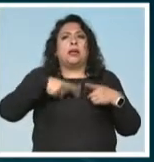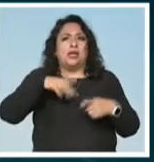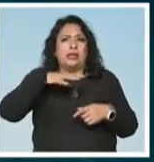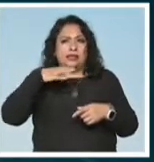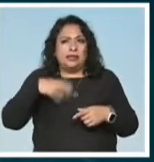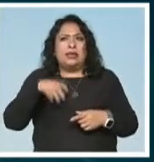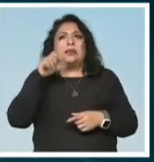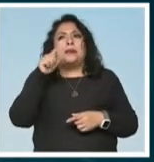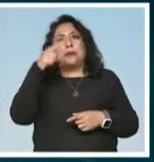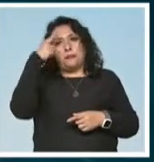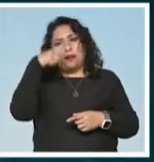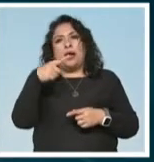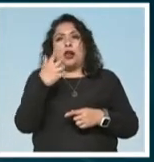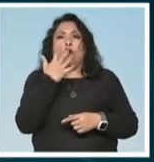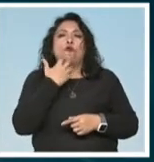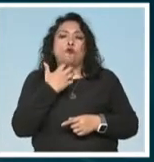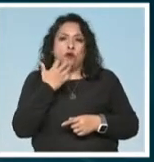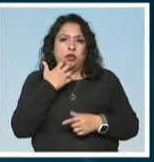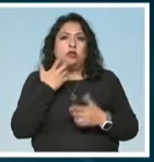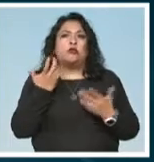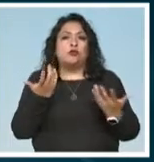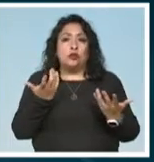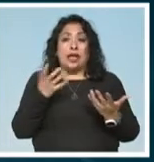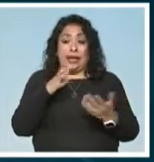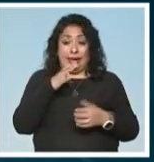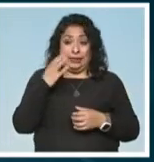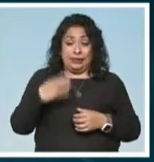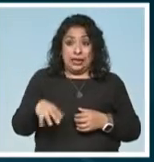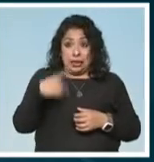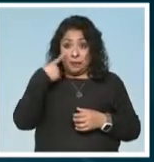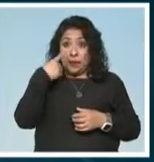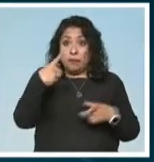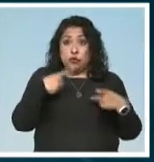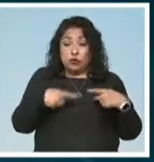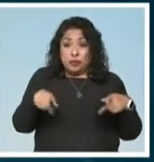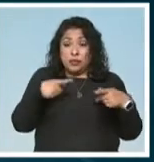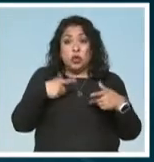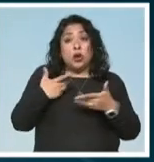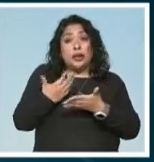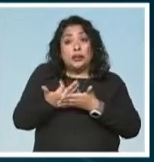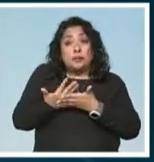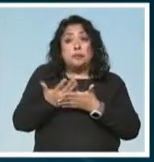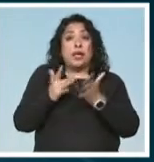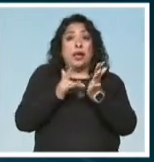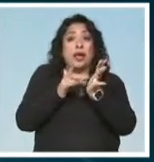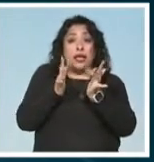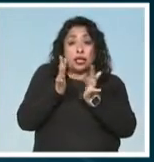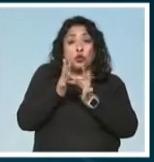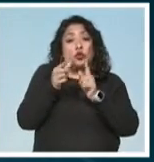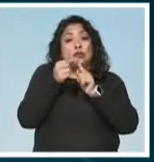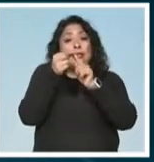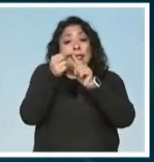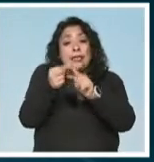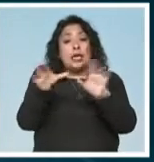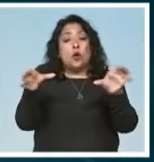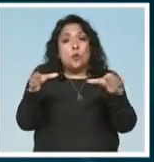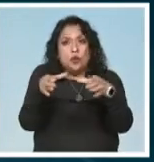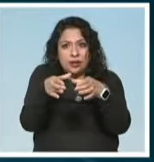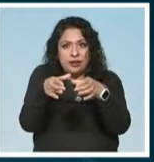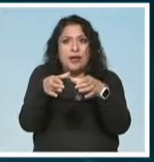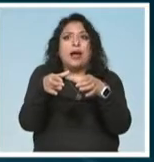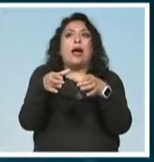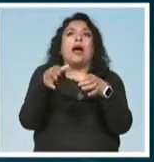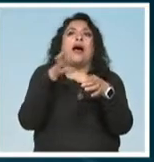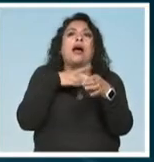Jews. So if in Christianity we see the people that are waiting, the community, for Jesus to lead them because they are broken, they